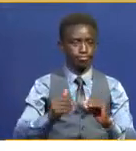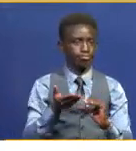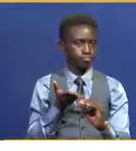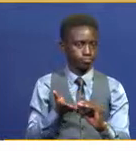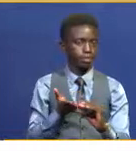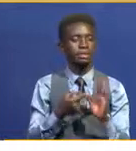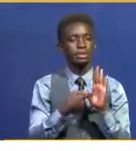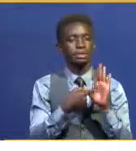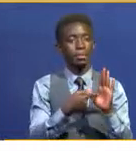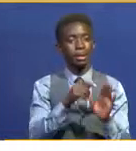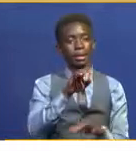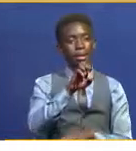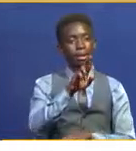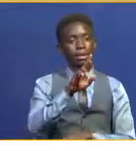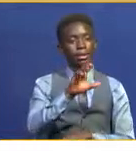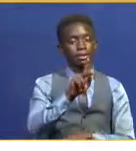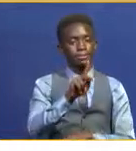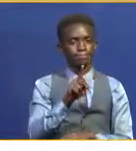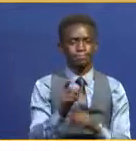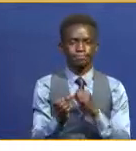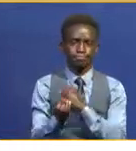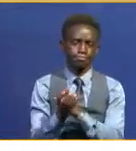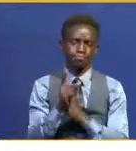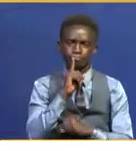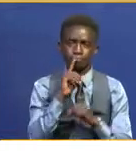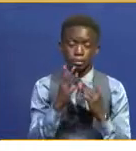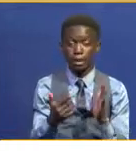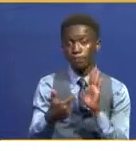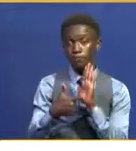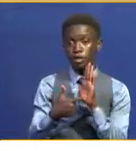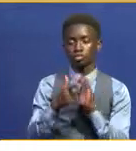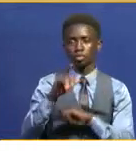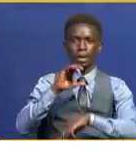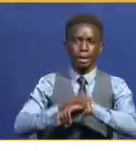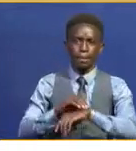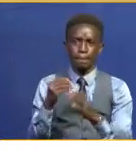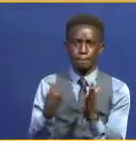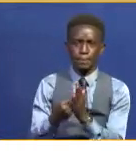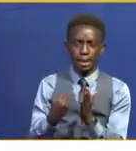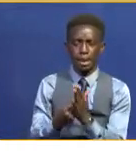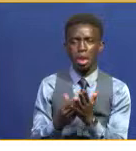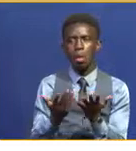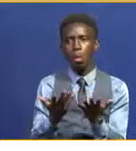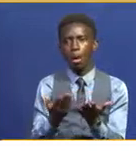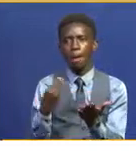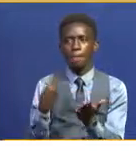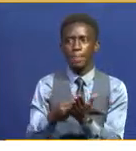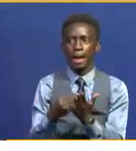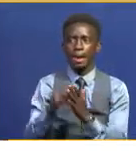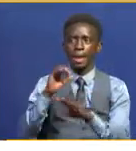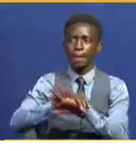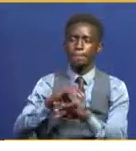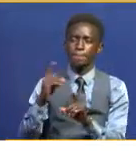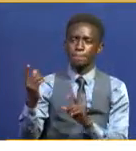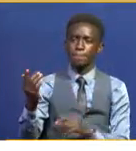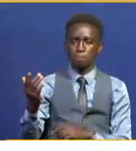As Eric has mentioned, for instance, you could be able to get monies, your funds back within a